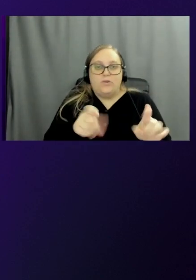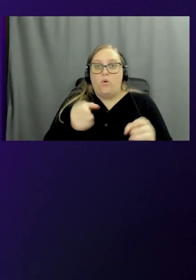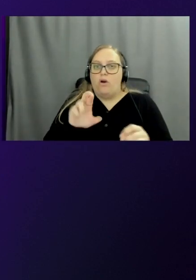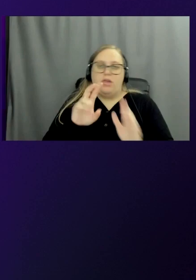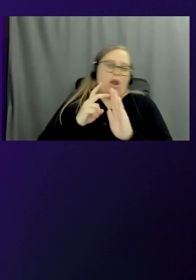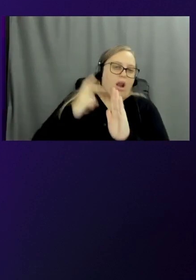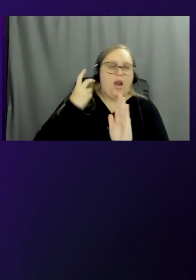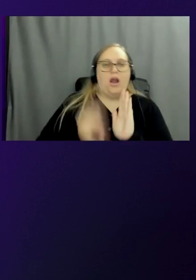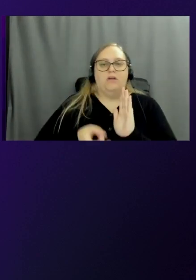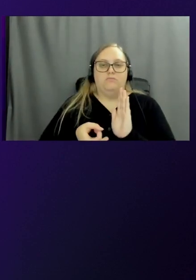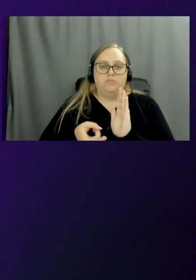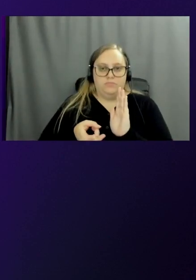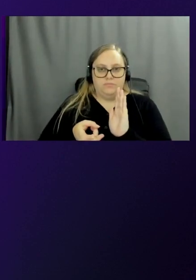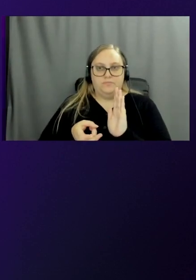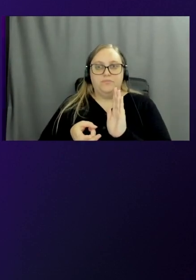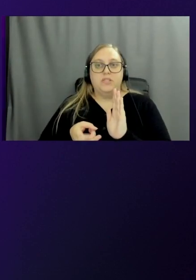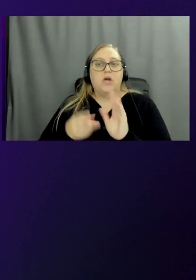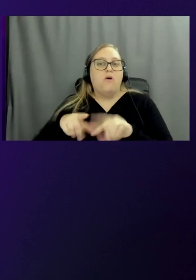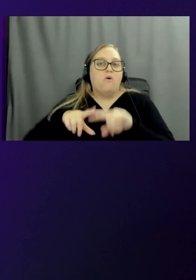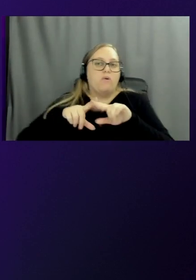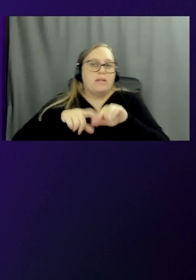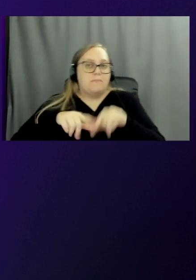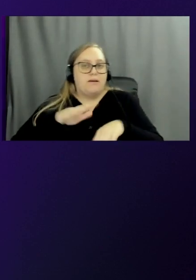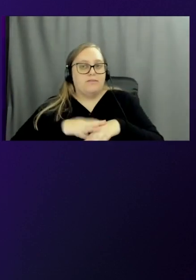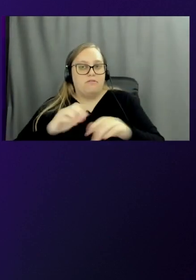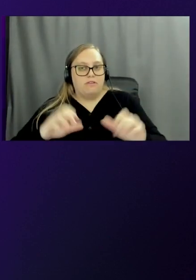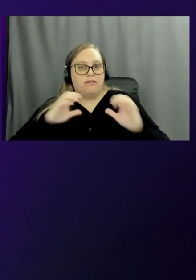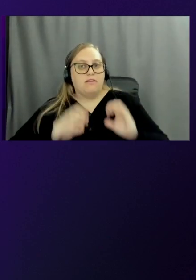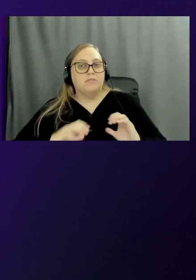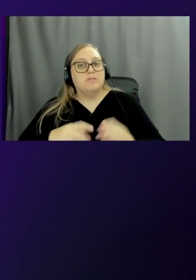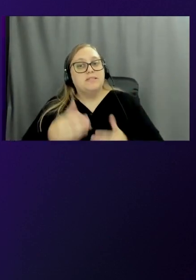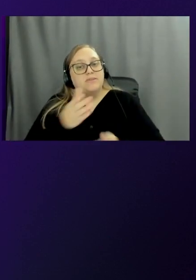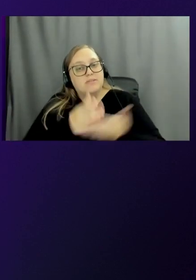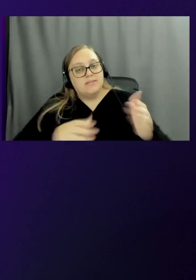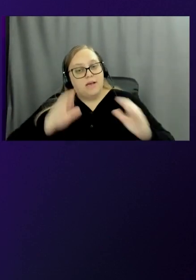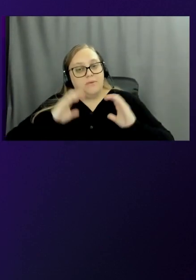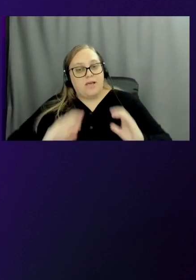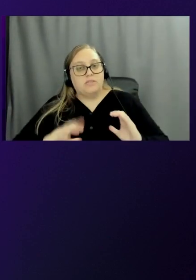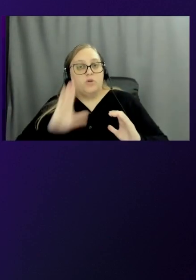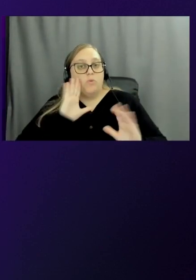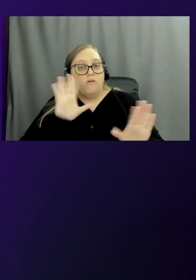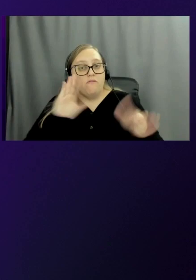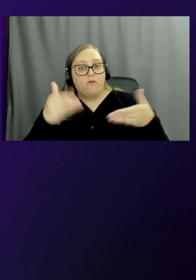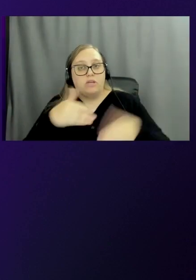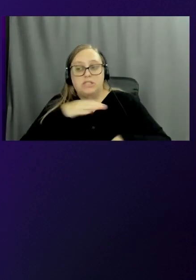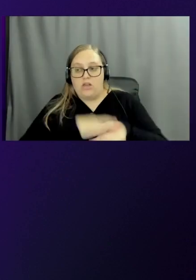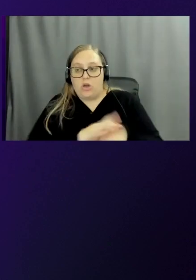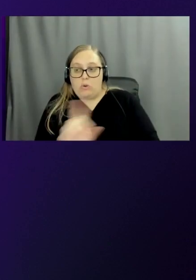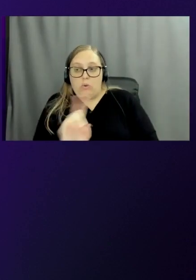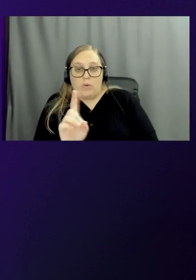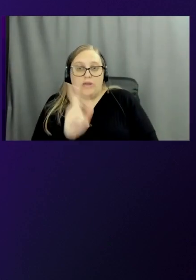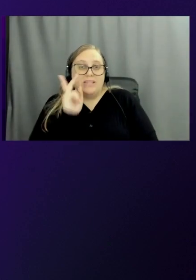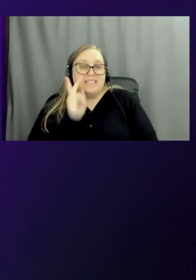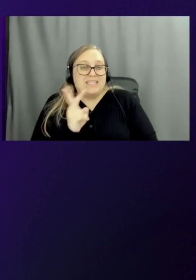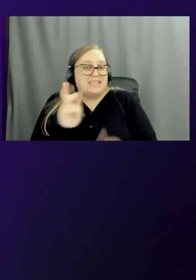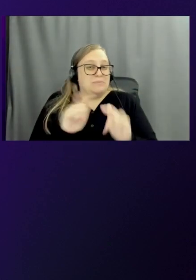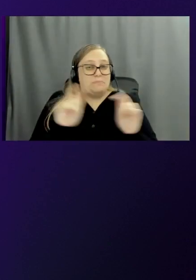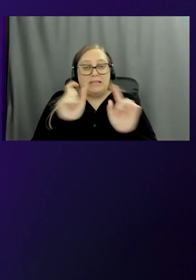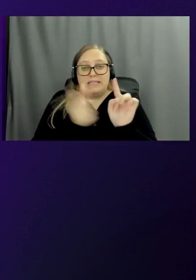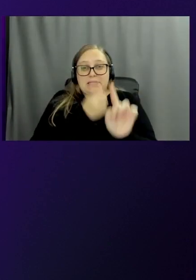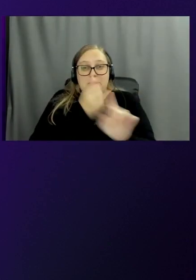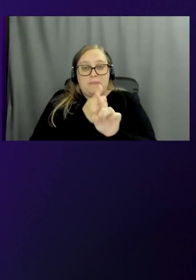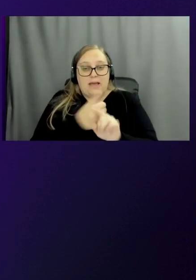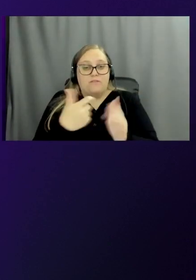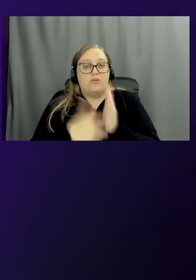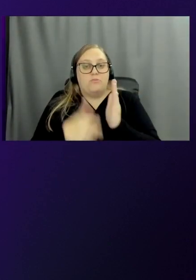well, it depends on the customer. So some customers are going to focus on where they're going to see the biggest impact in terms of price performance